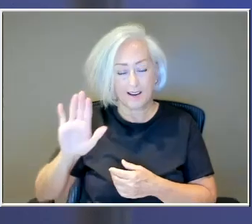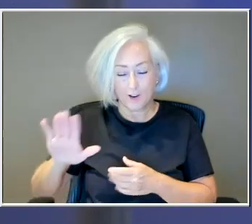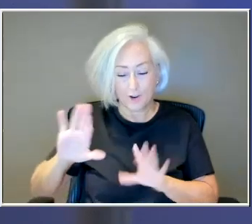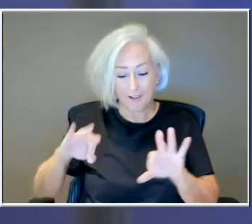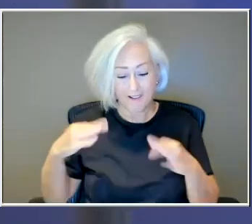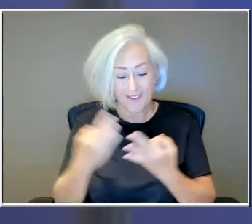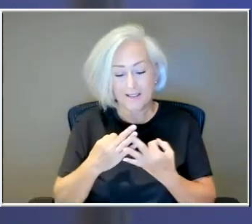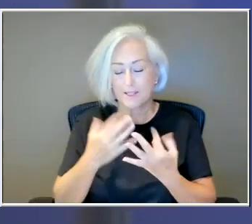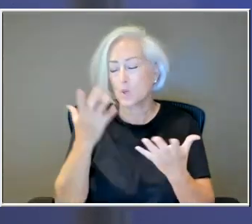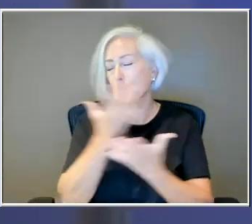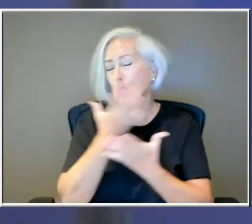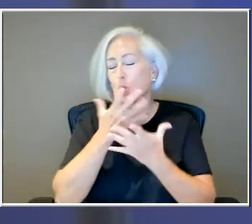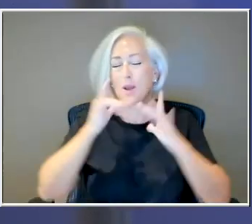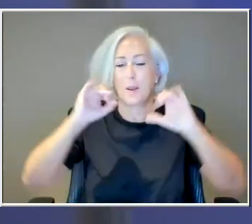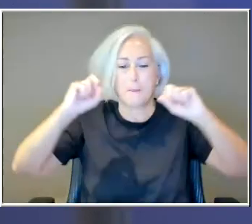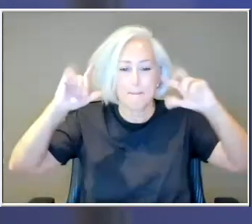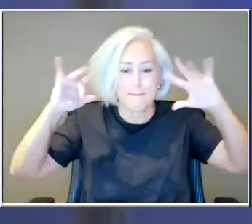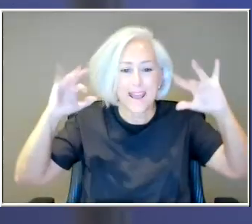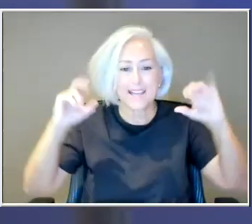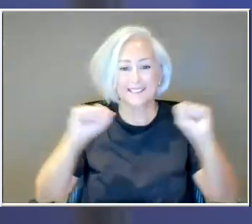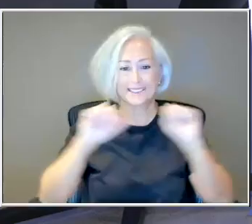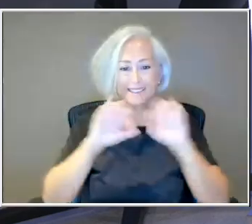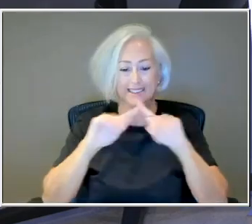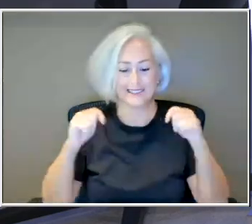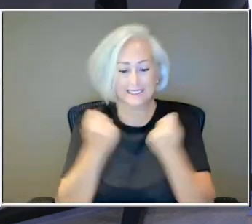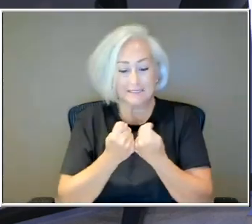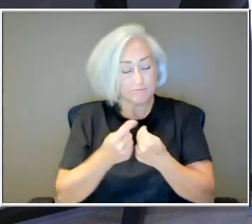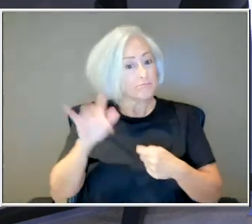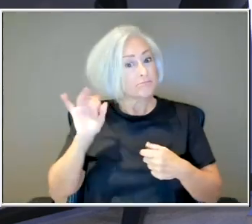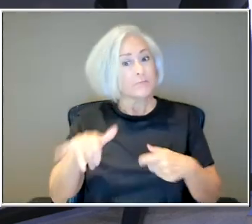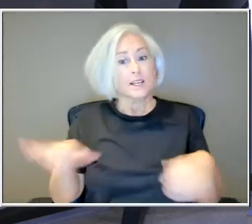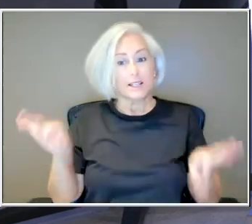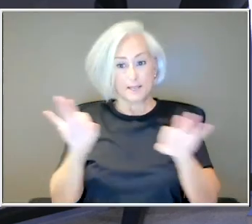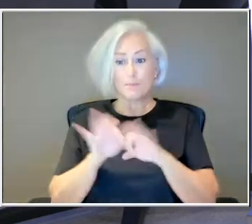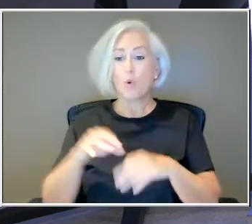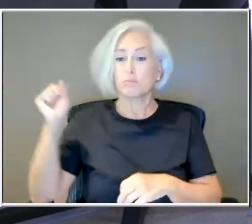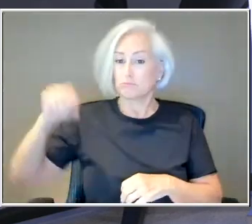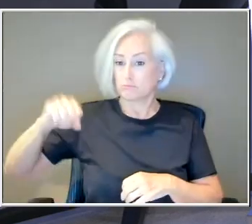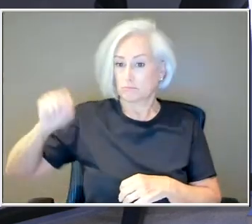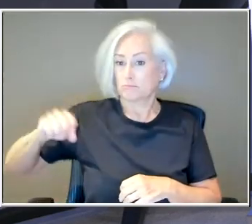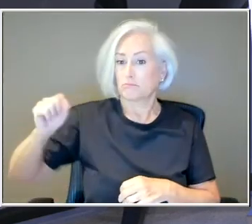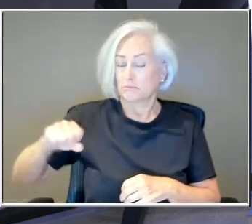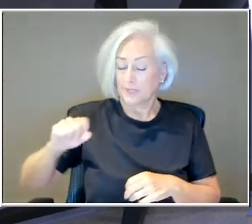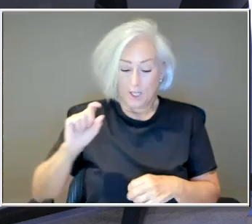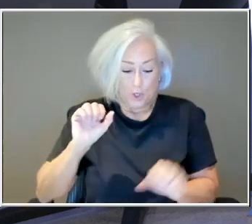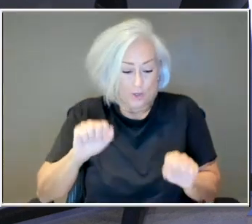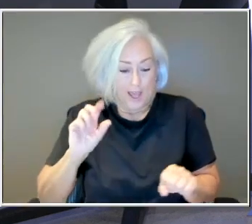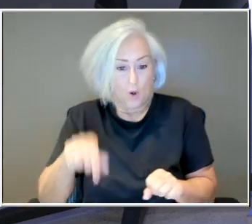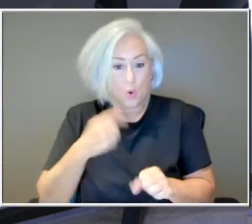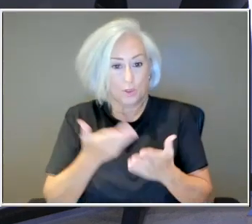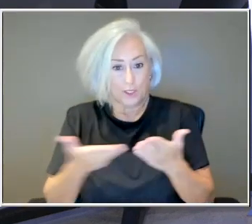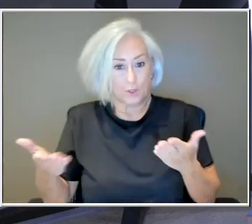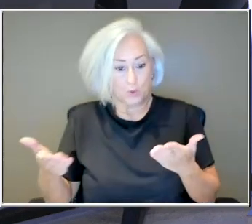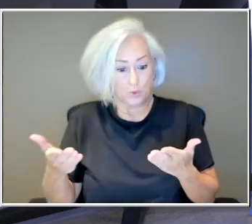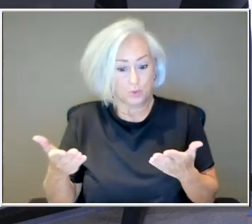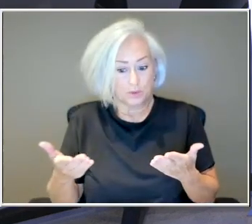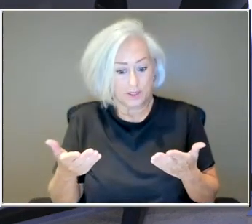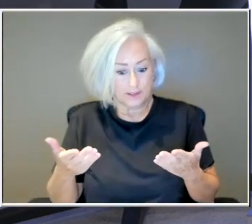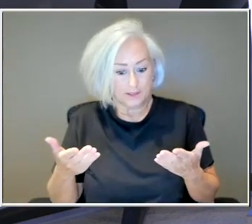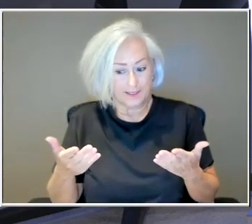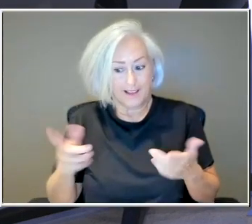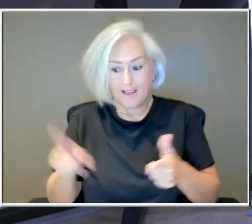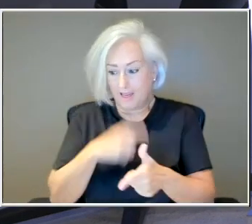team. And Amazing that team. matters. That helps, right? Oh, Because you can only do so much here. Yeah. And then you got to have the people at home